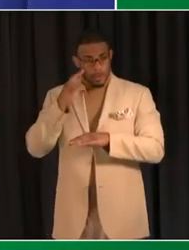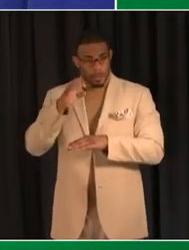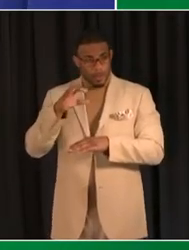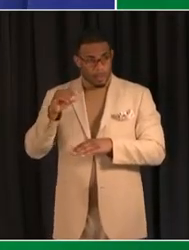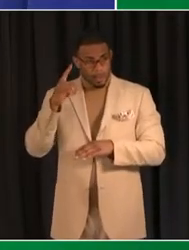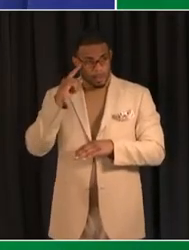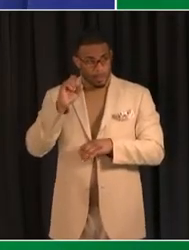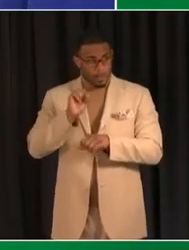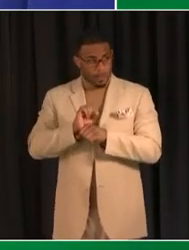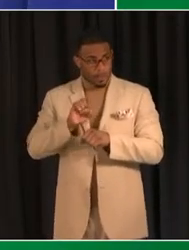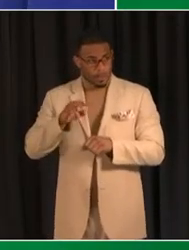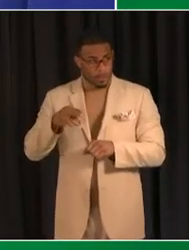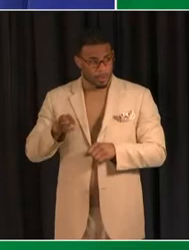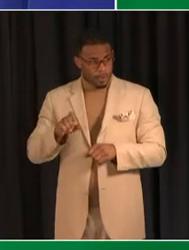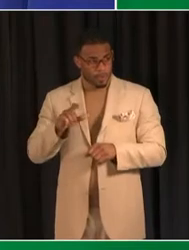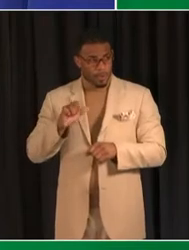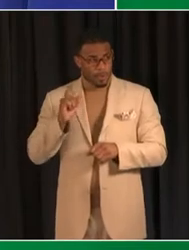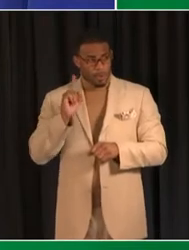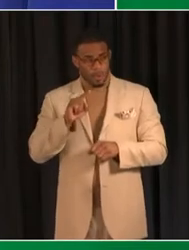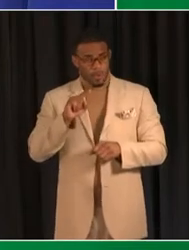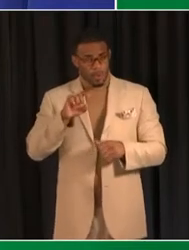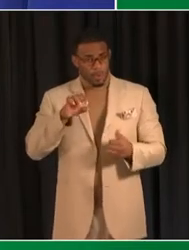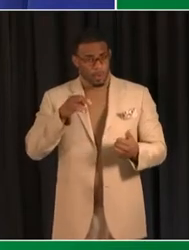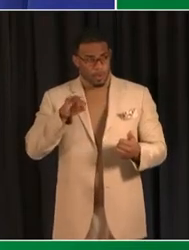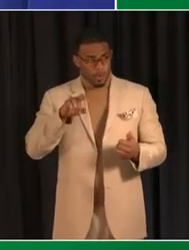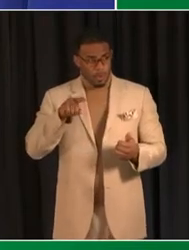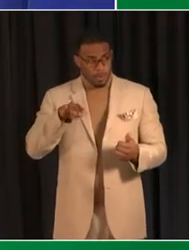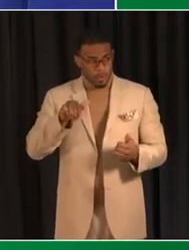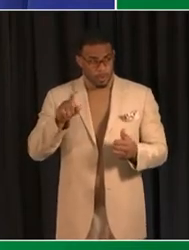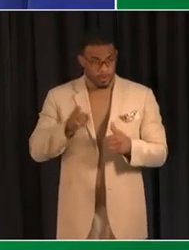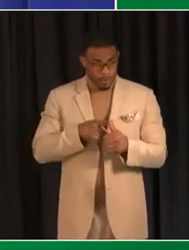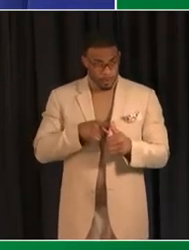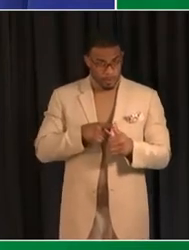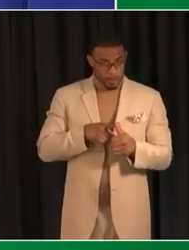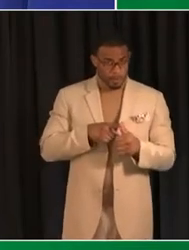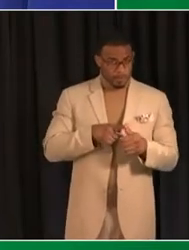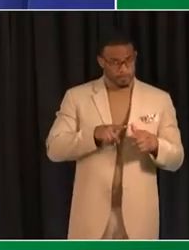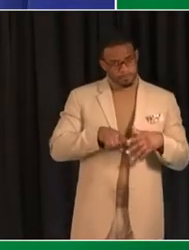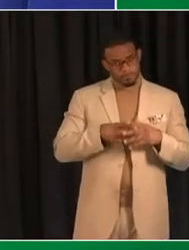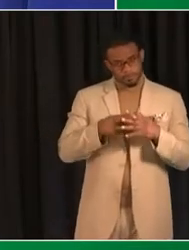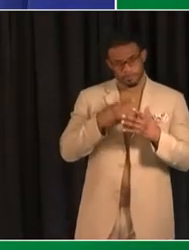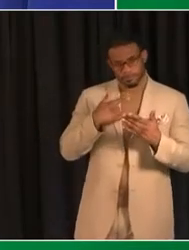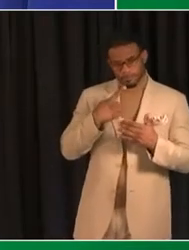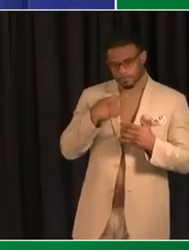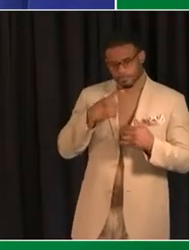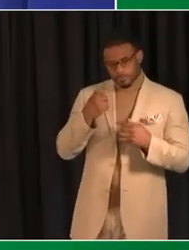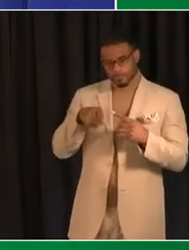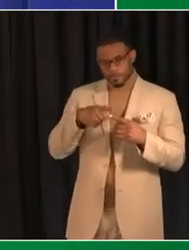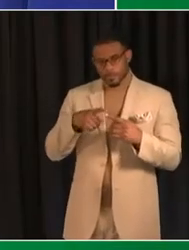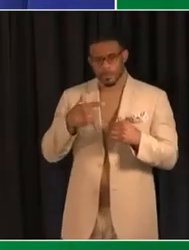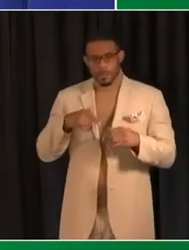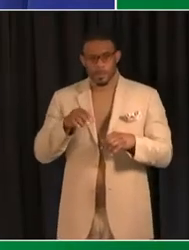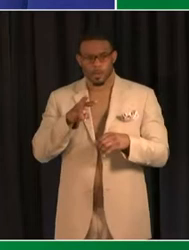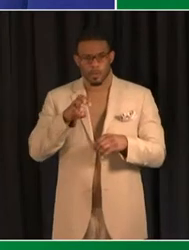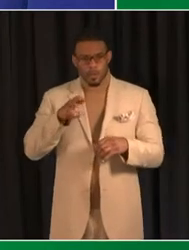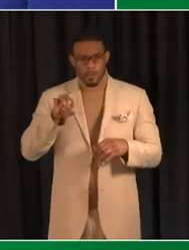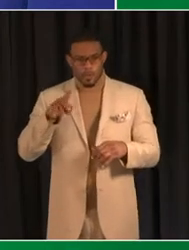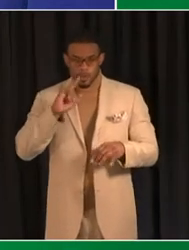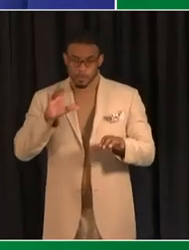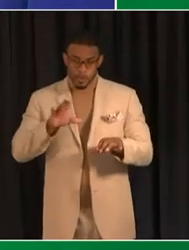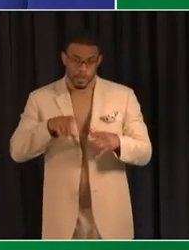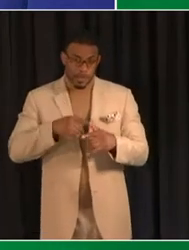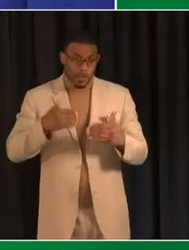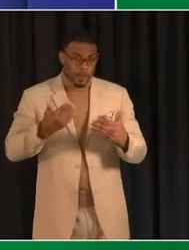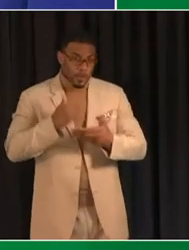and COO of Workshoe. So we'll go to Christina first to kick us off. Tell us a little bit about what WeWork is